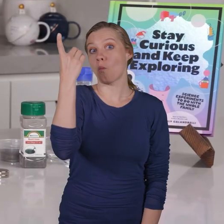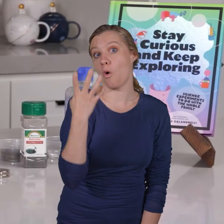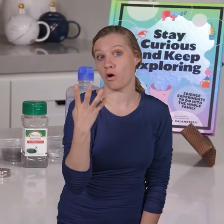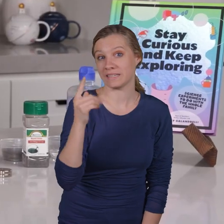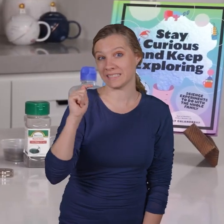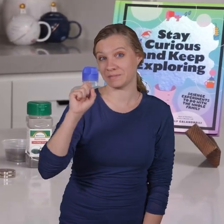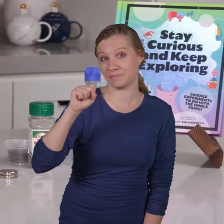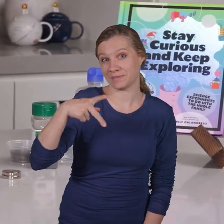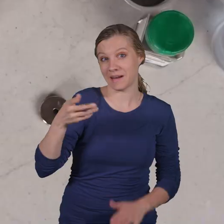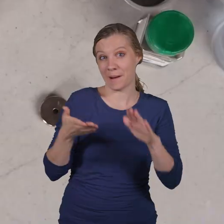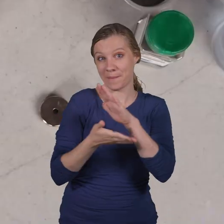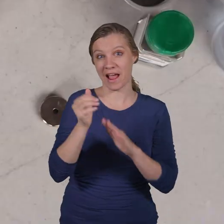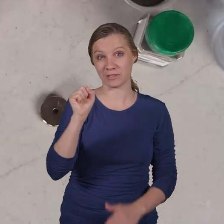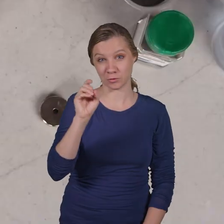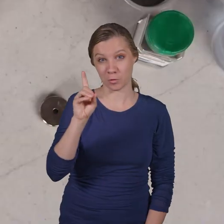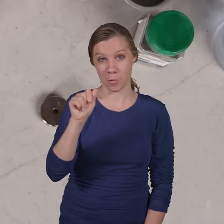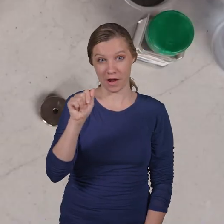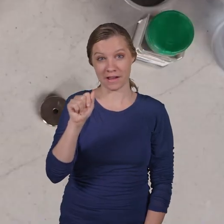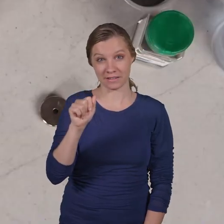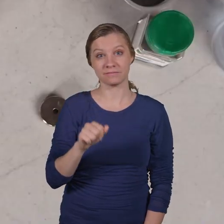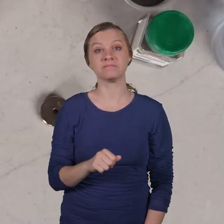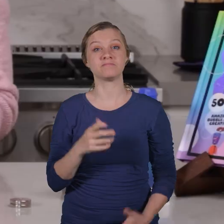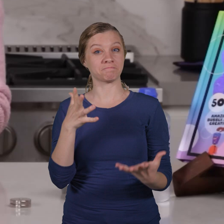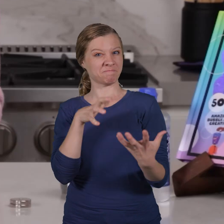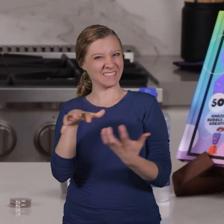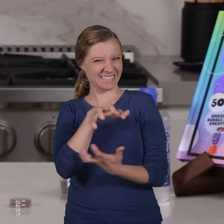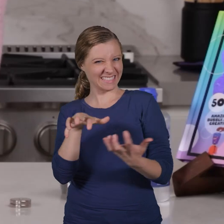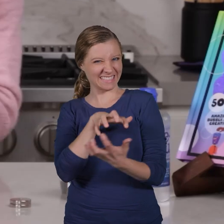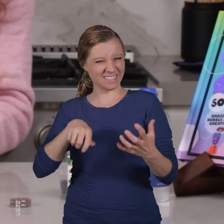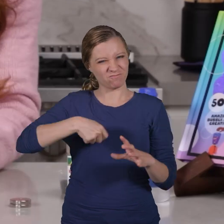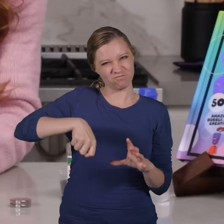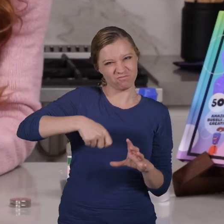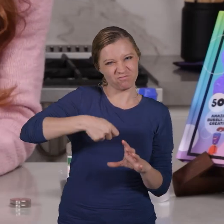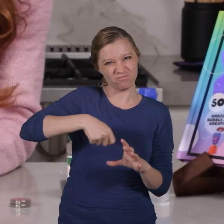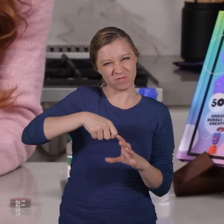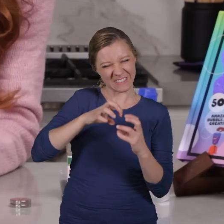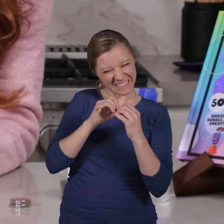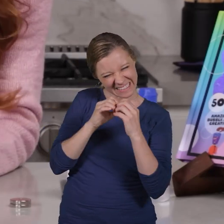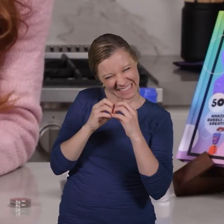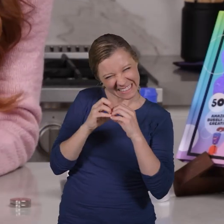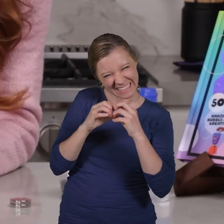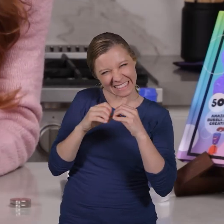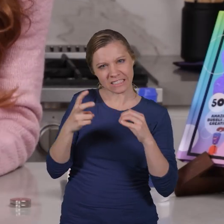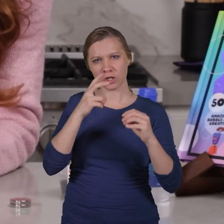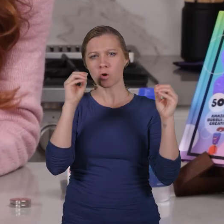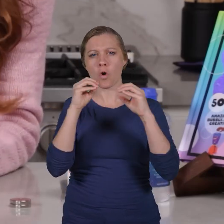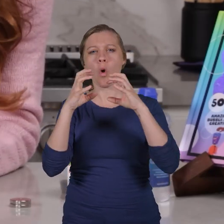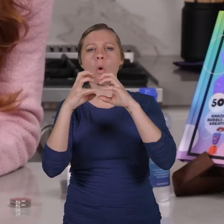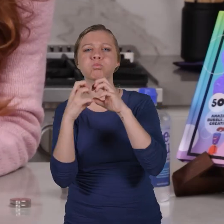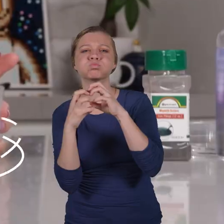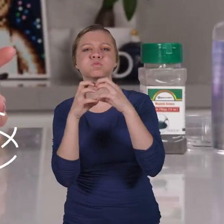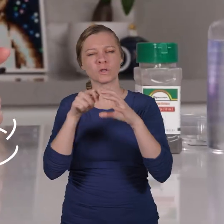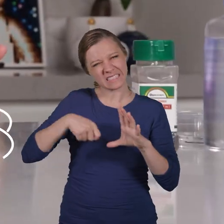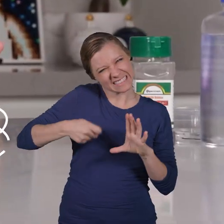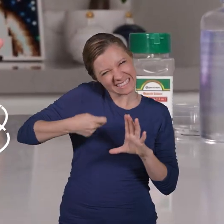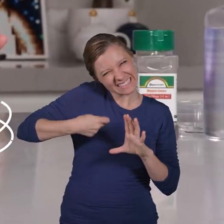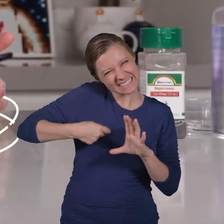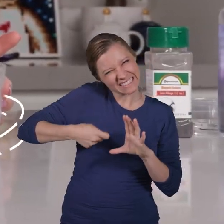and our 1/4 teaspoon of baking soda. And just mix that all in so that you don't see any more clumps.